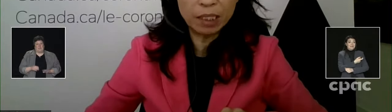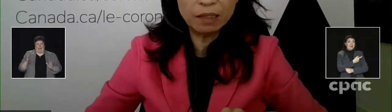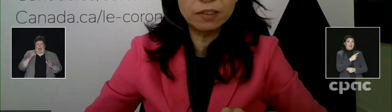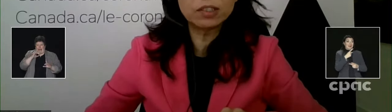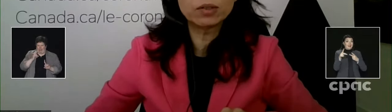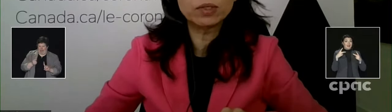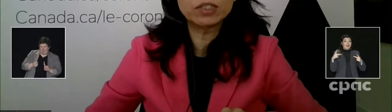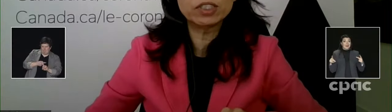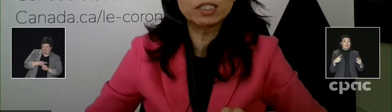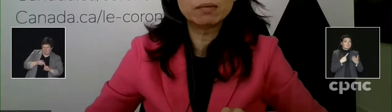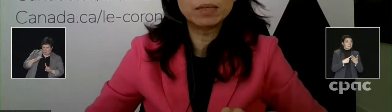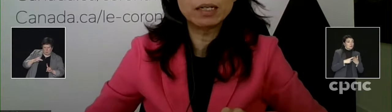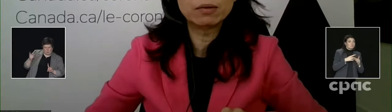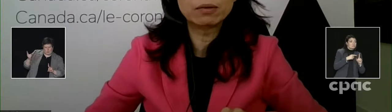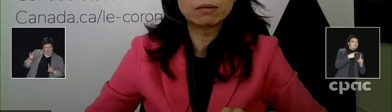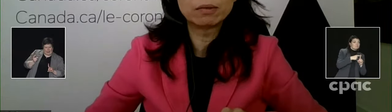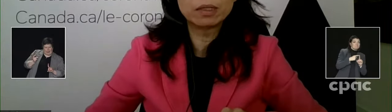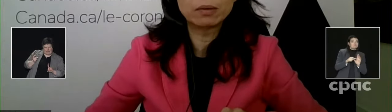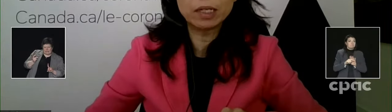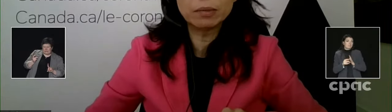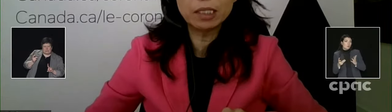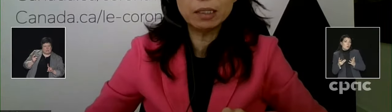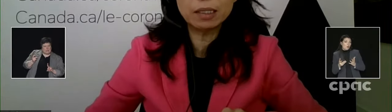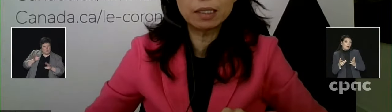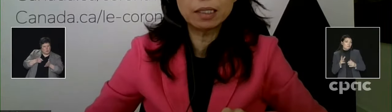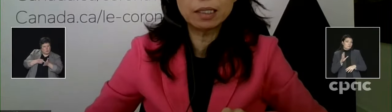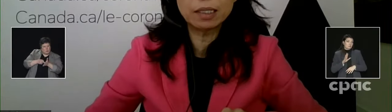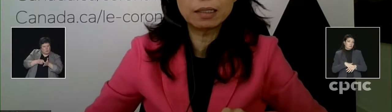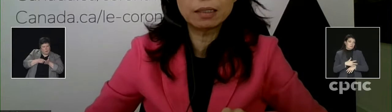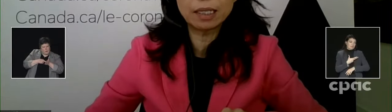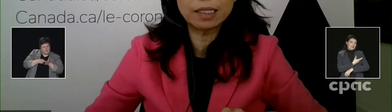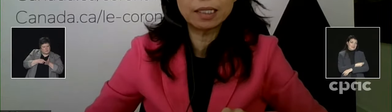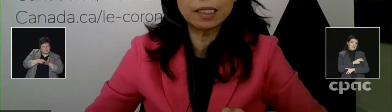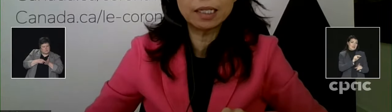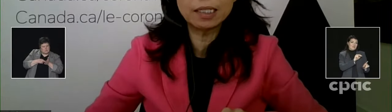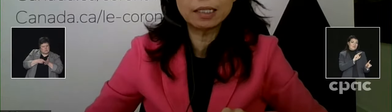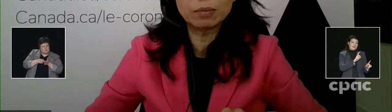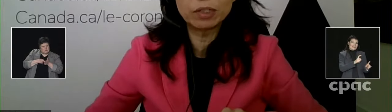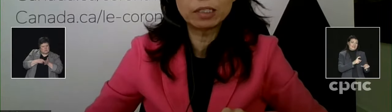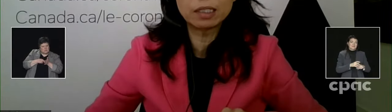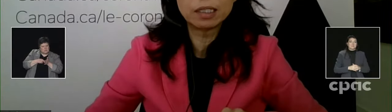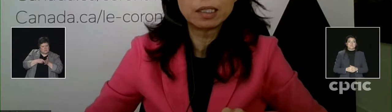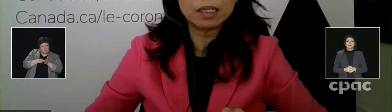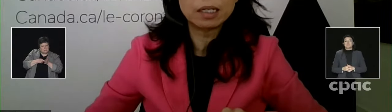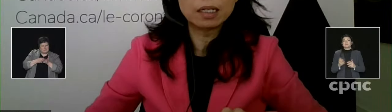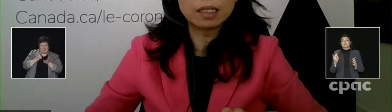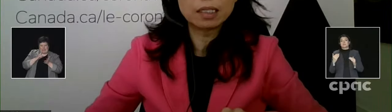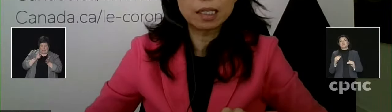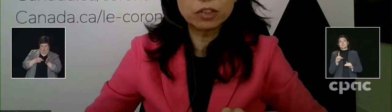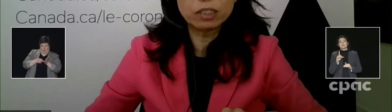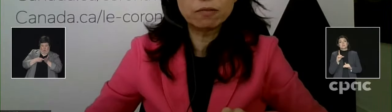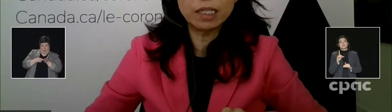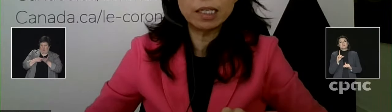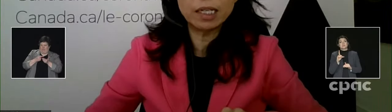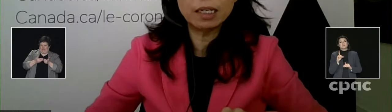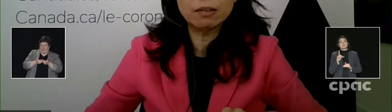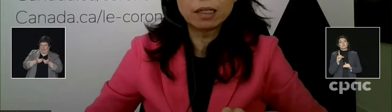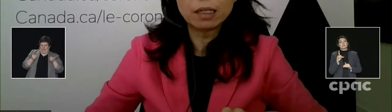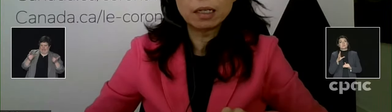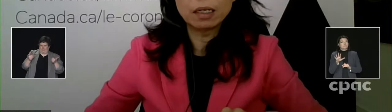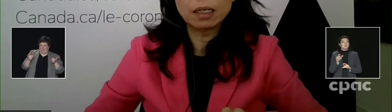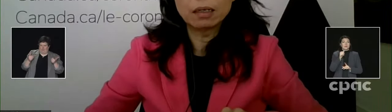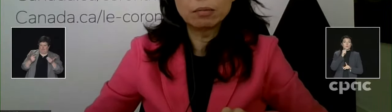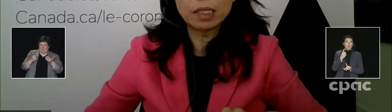I believe, in your question about requirements. And so that's an entirely separate discussion right